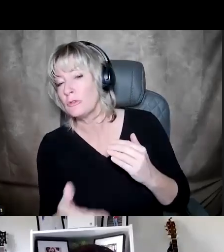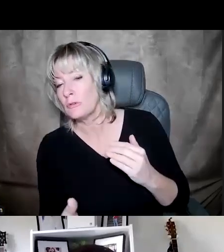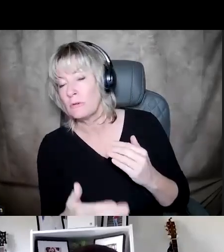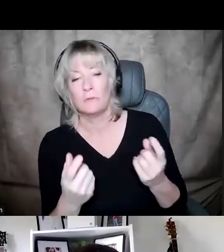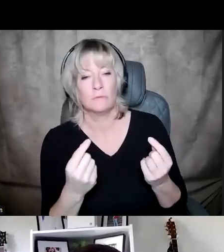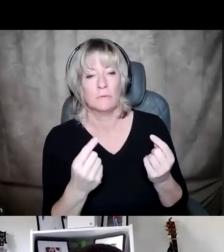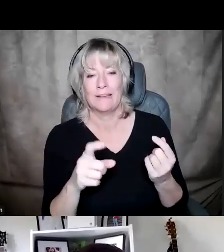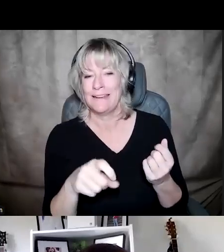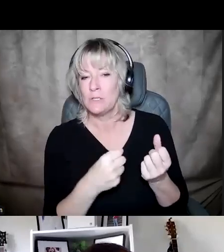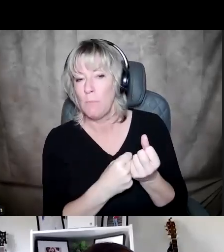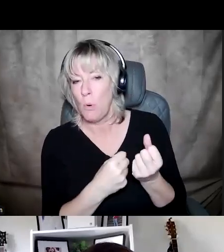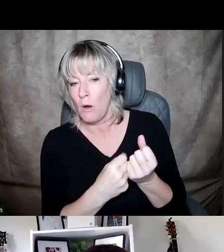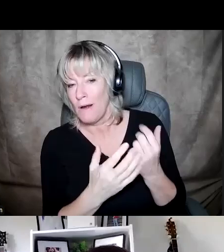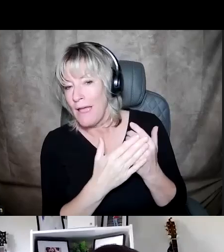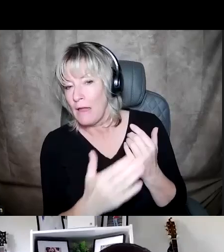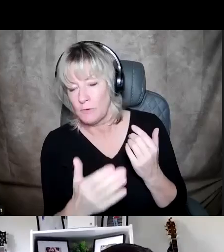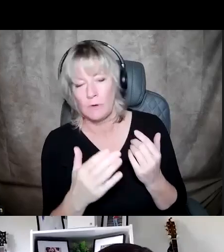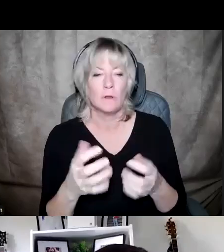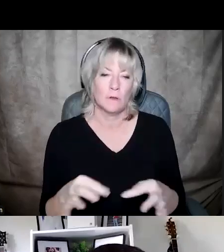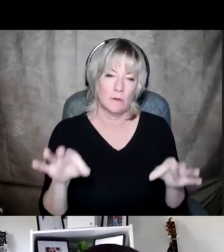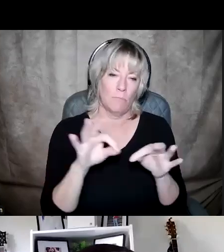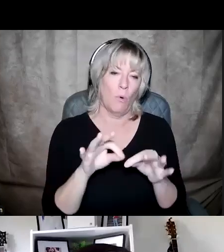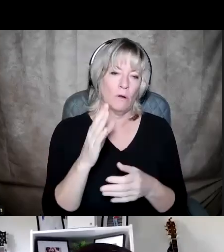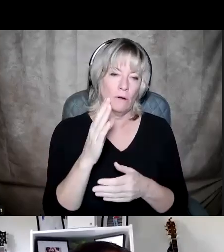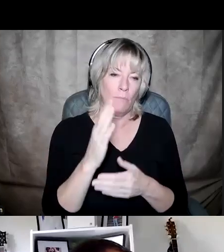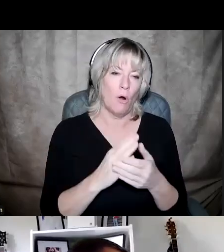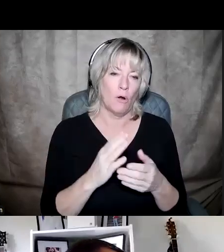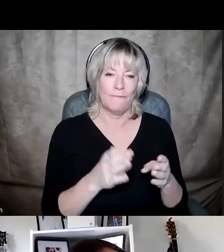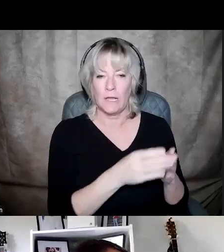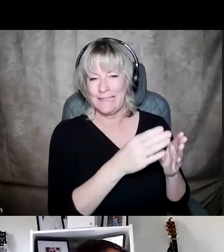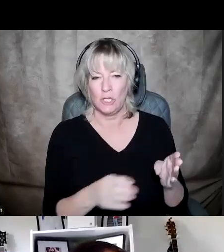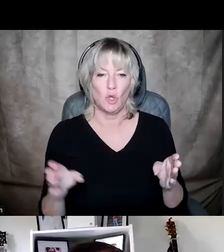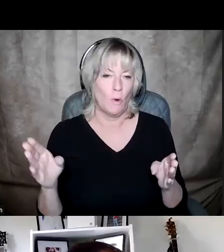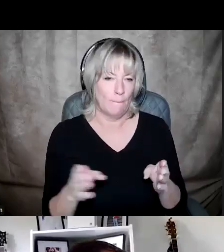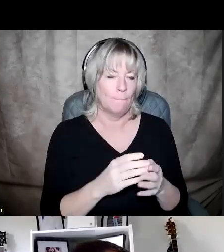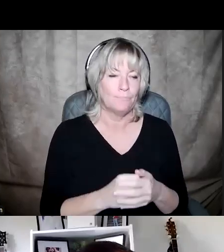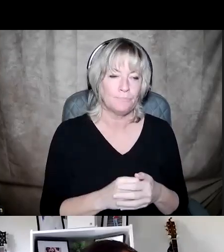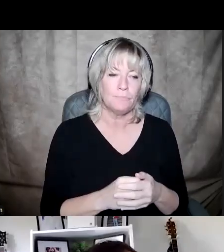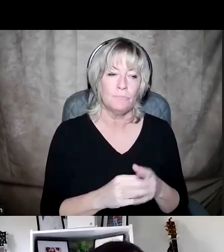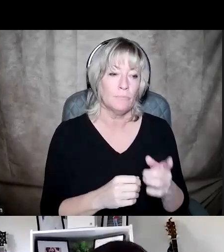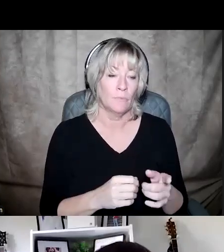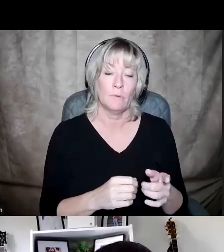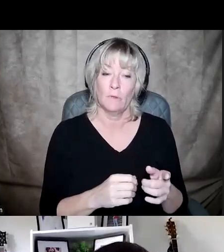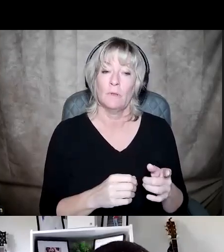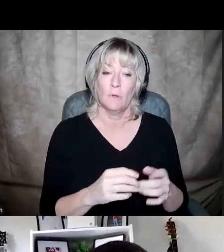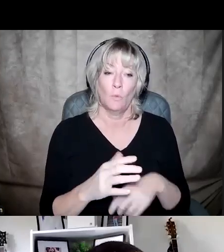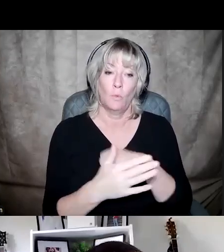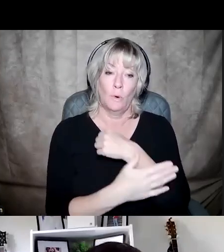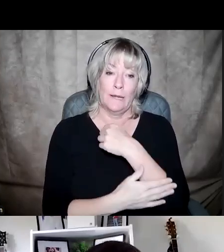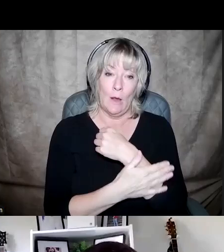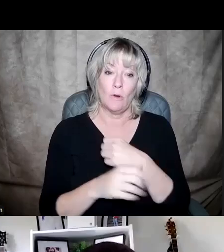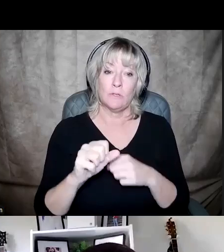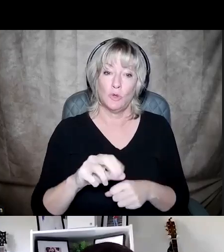afterwards, really being a huge part of what the crisis continuum is. And I think it's really notable that when counties could use these